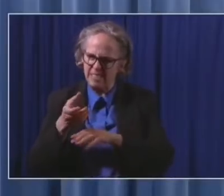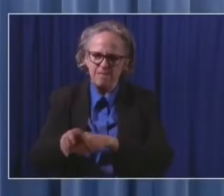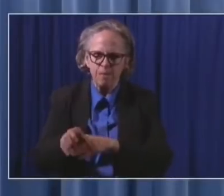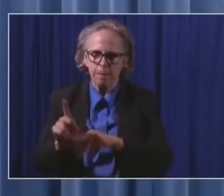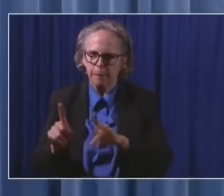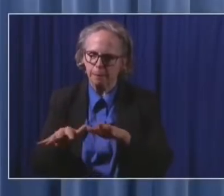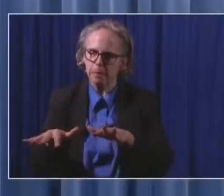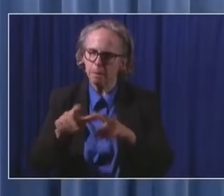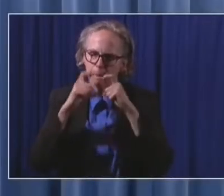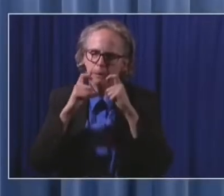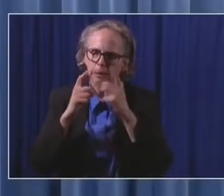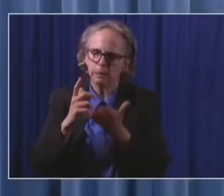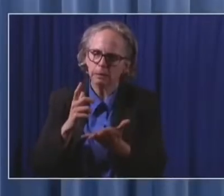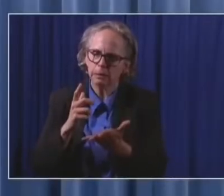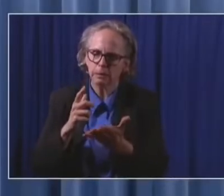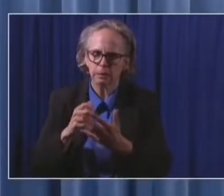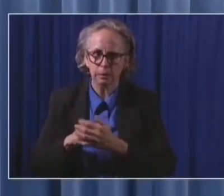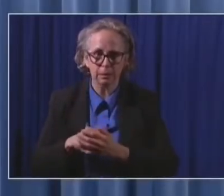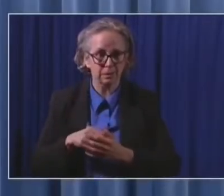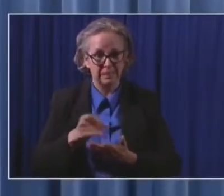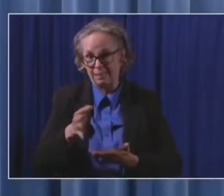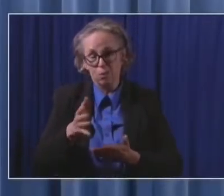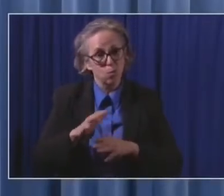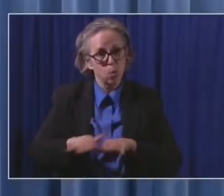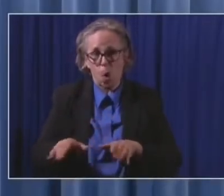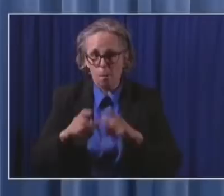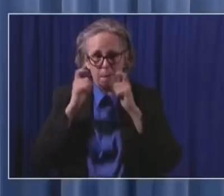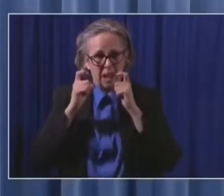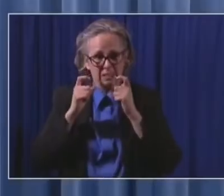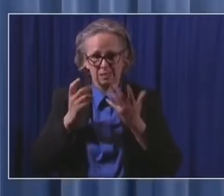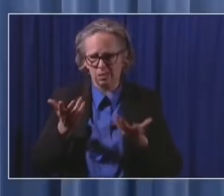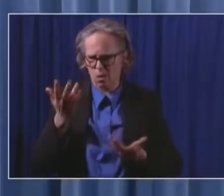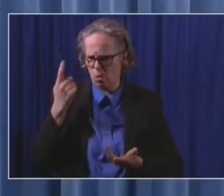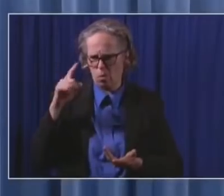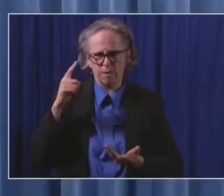to enforce orders. If you don't have the ability to enforce an order,